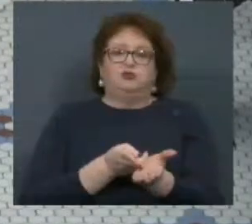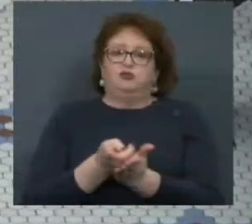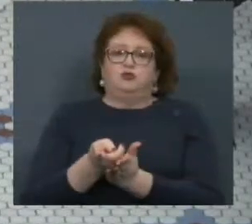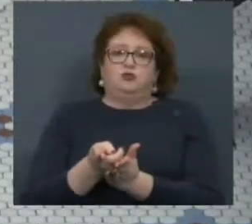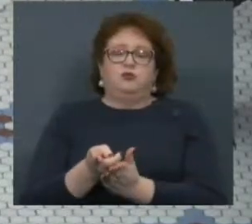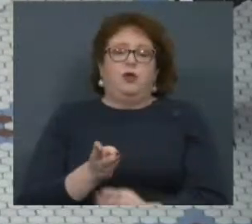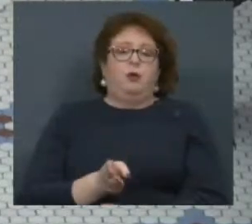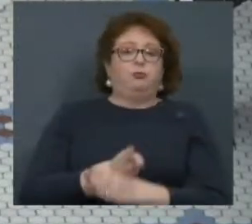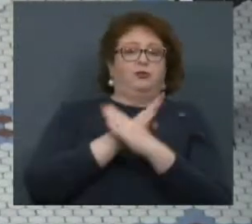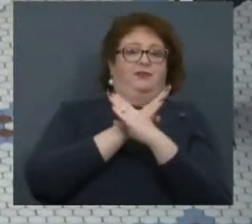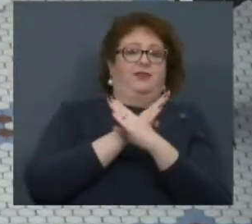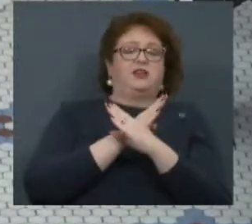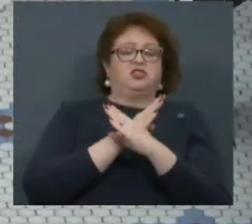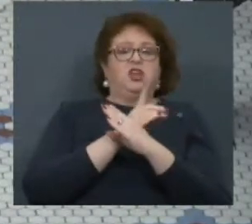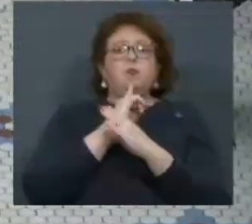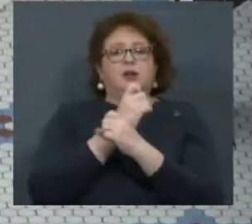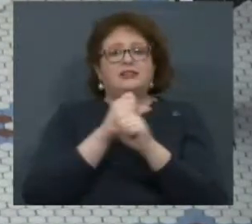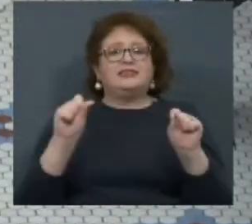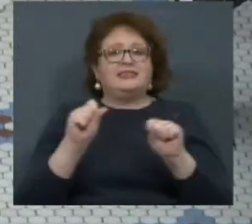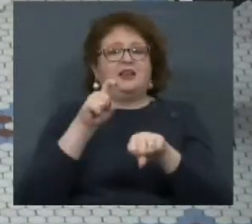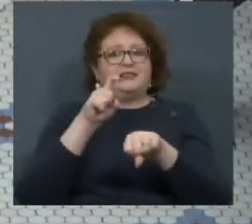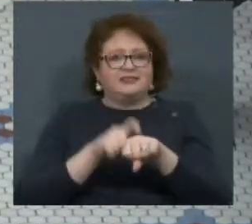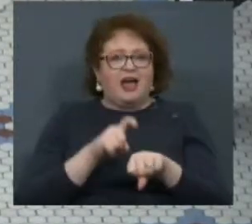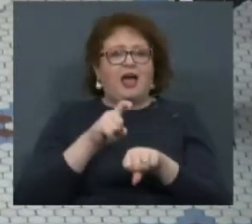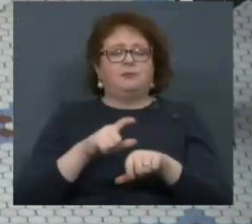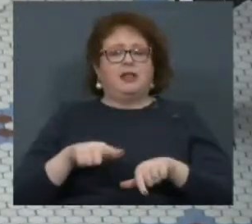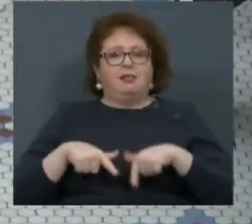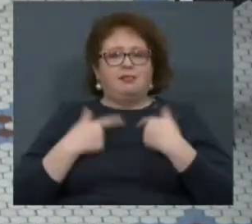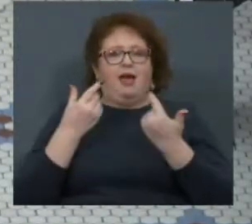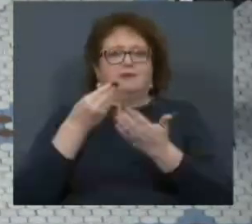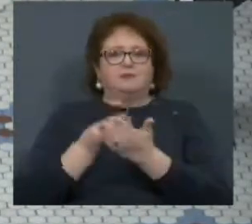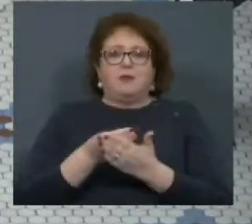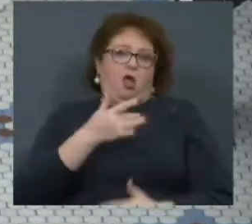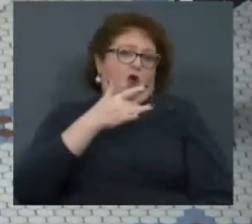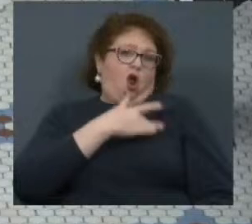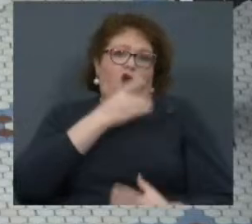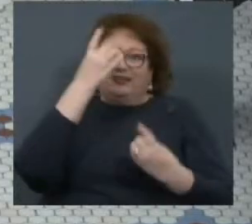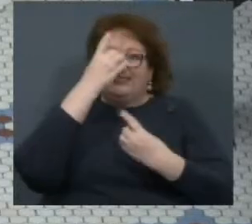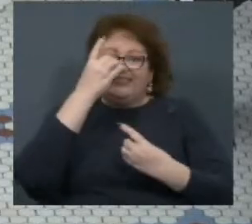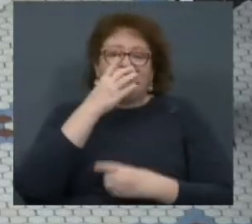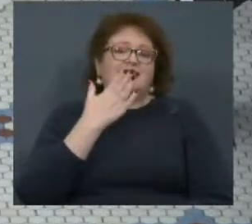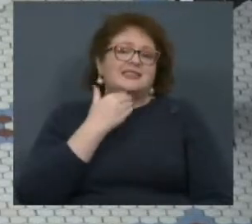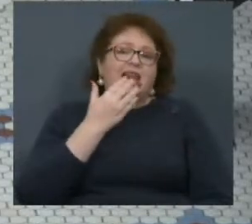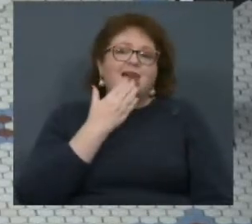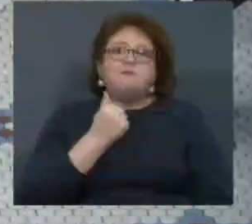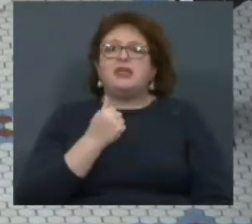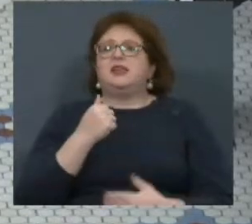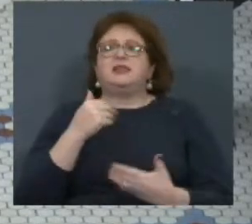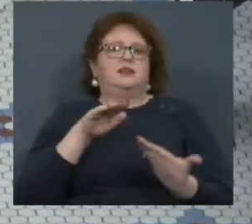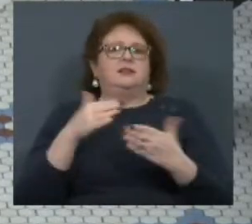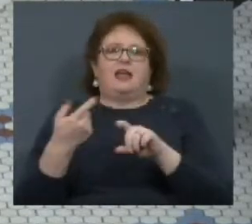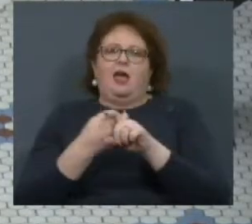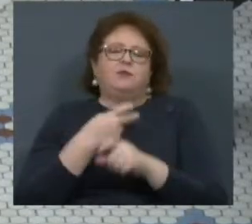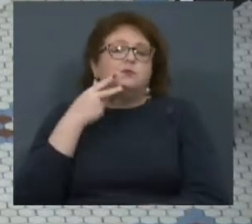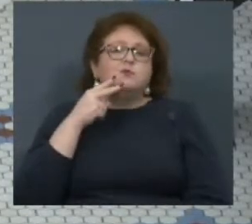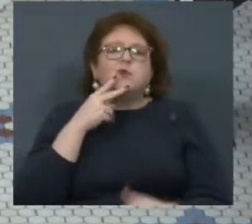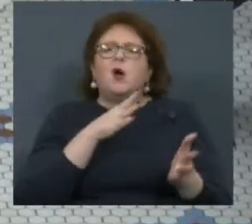lives, time, and money. Whether it's heart disease, diabetes, or illnesses tied to smoking, we see this every